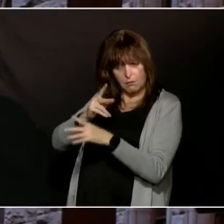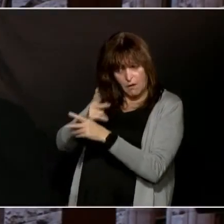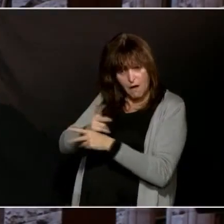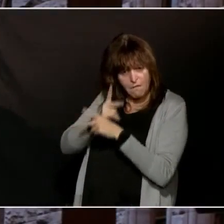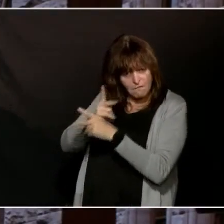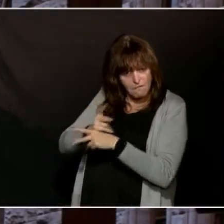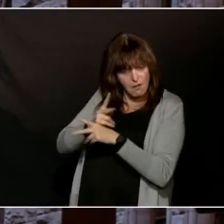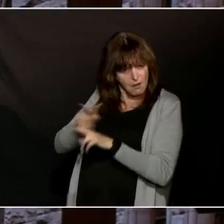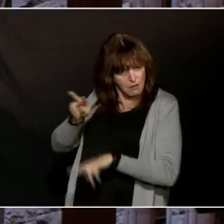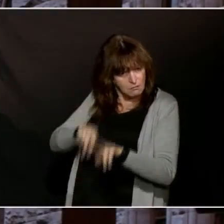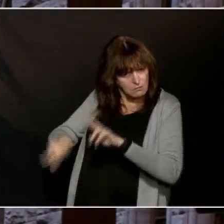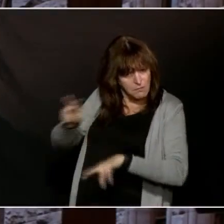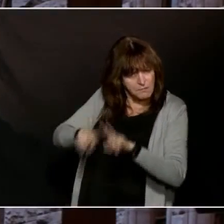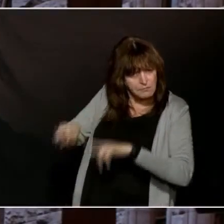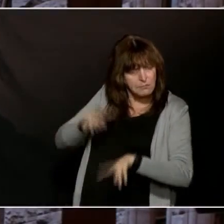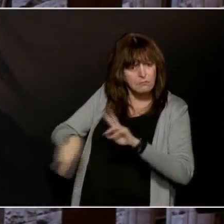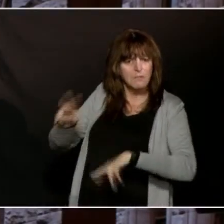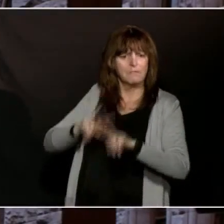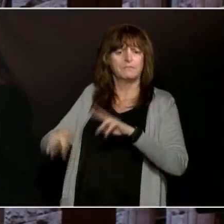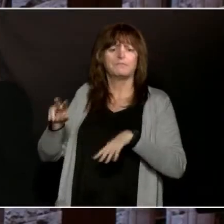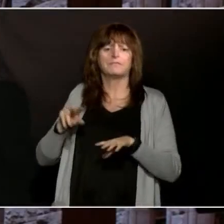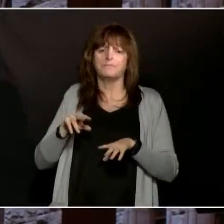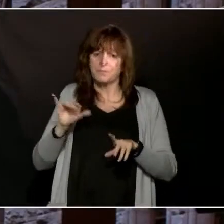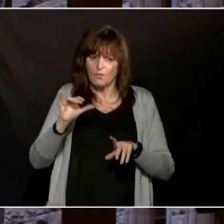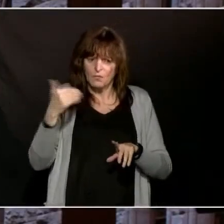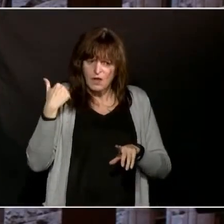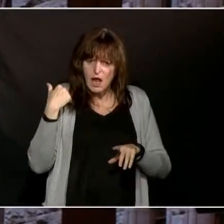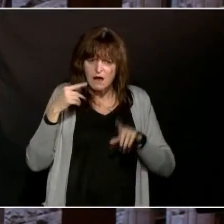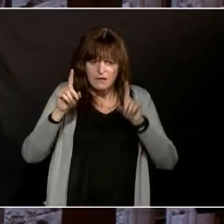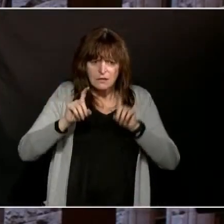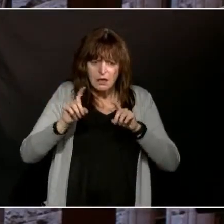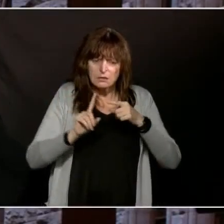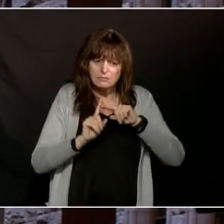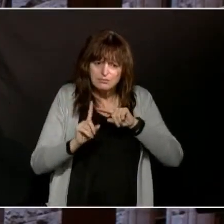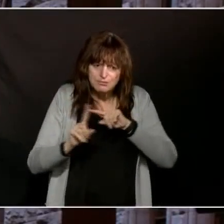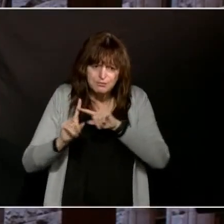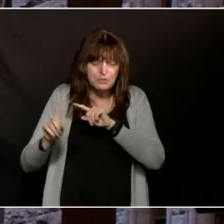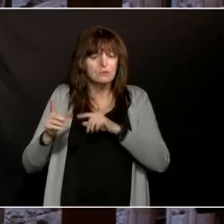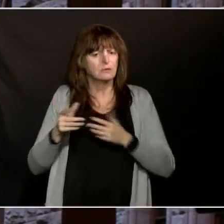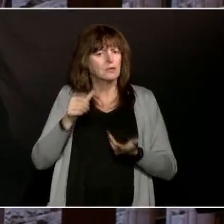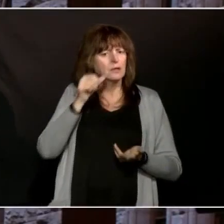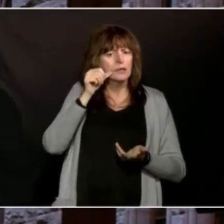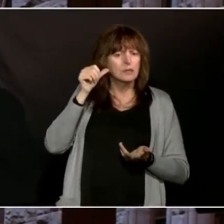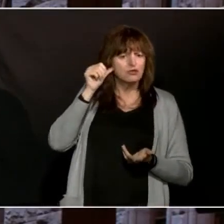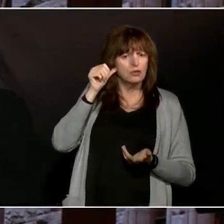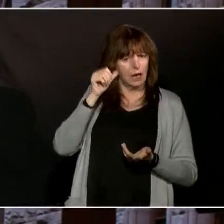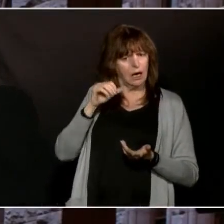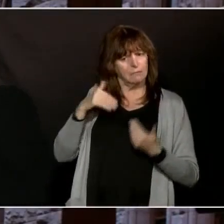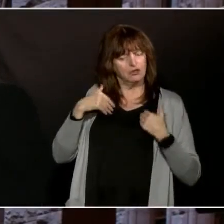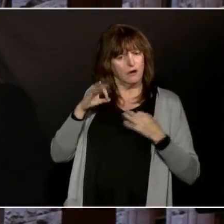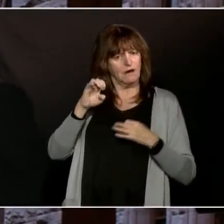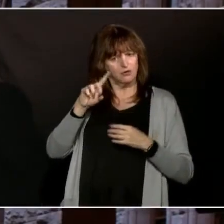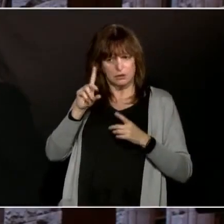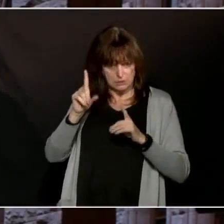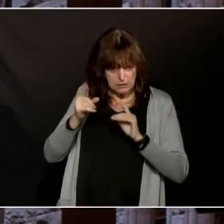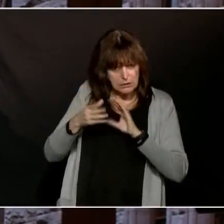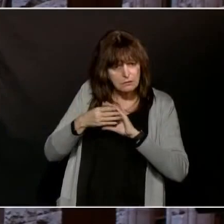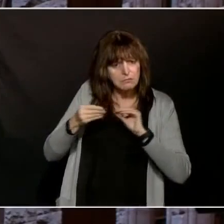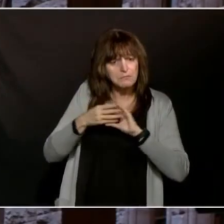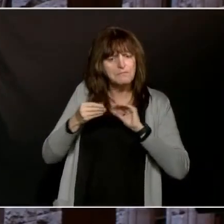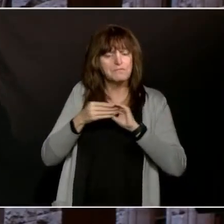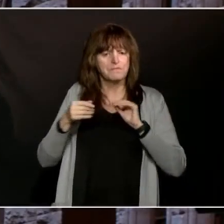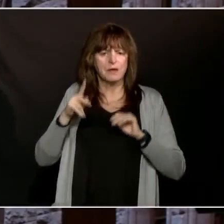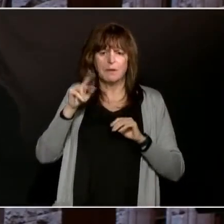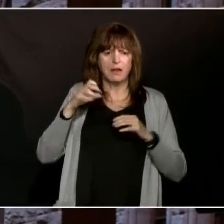enhanced methods of testing, as Minister Lecce had alluded to, and in public health also. We're asking our medical officers' help to utilize